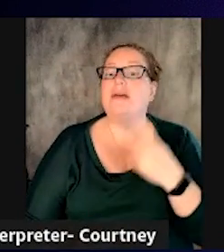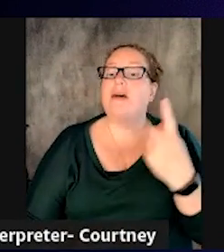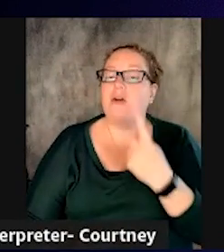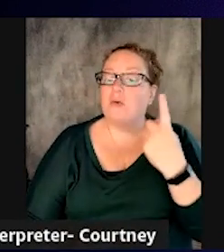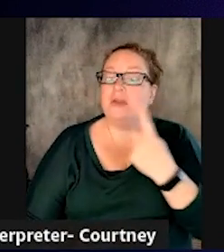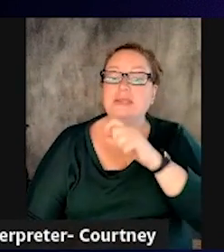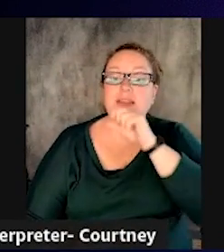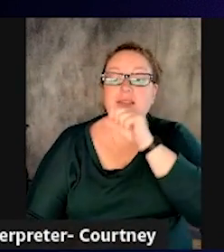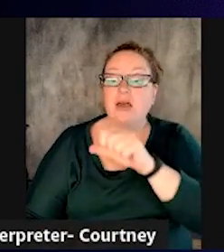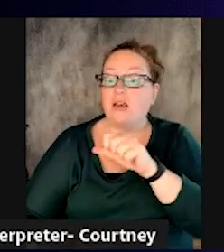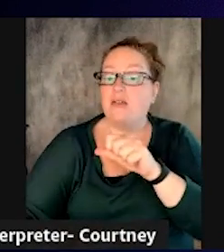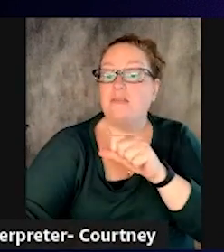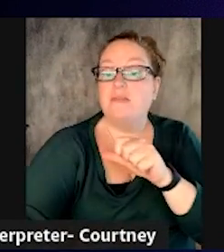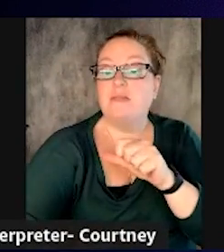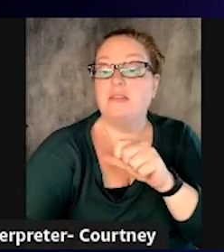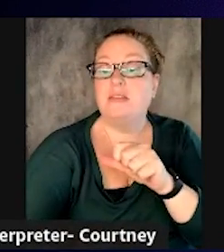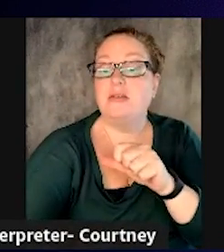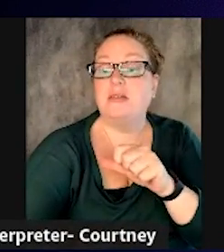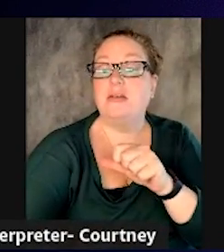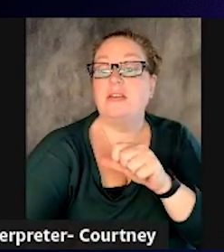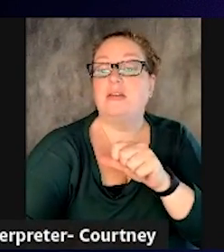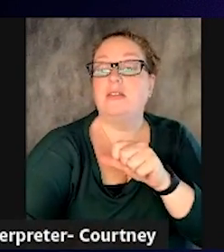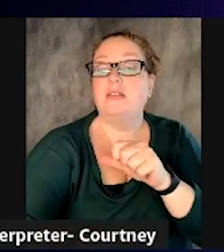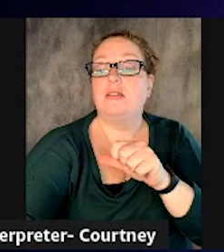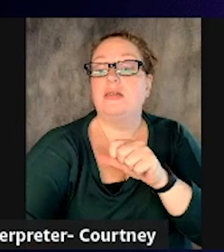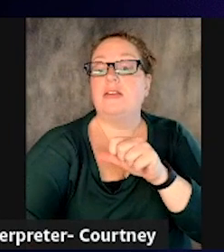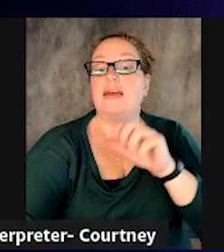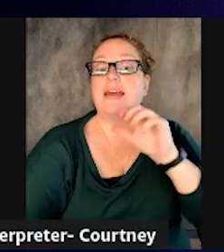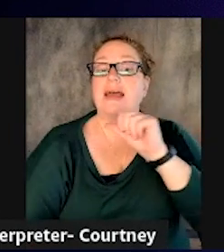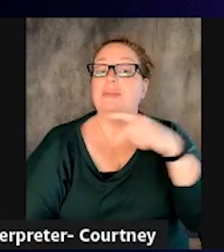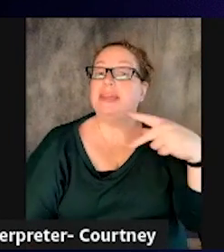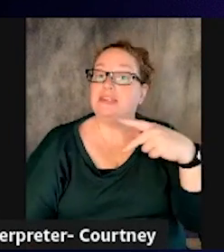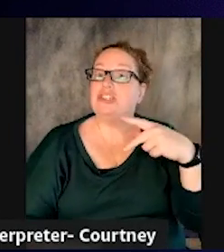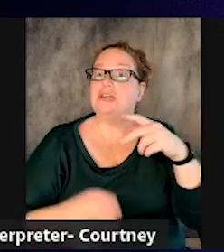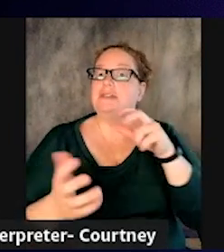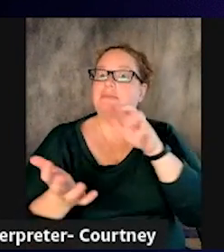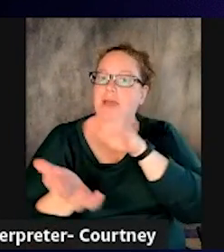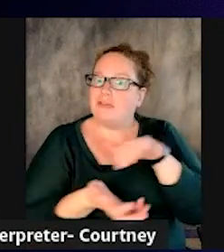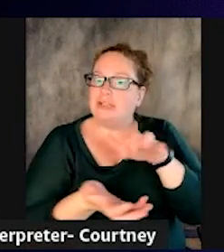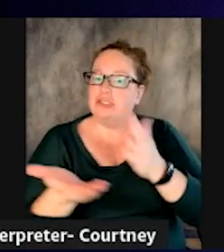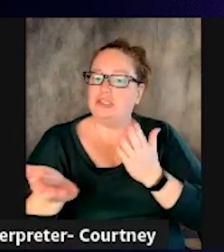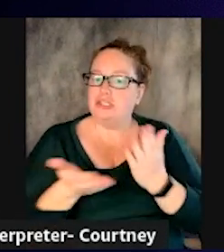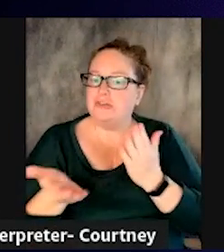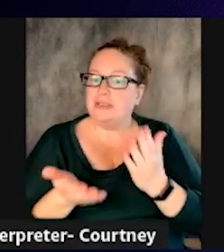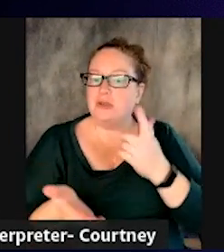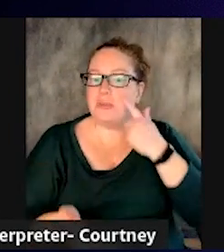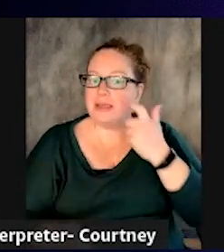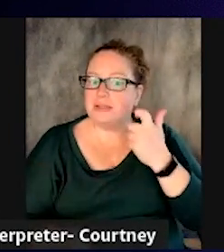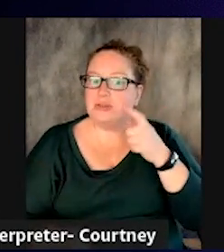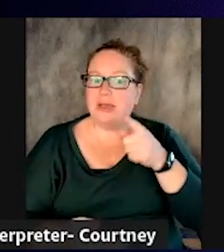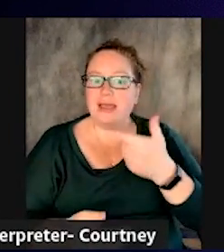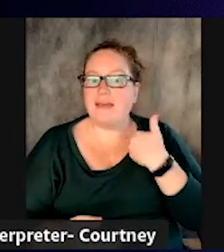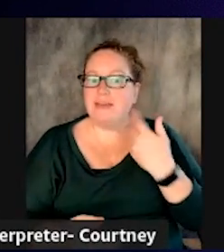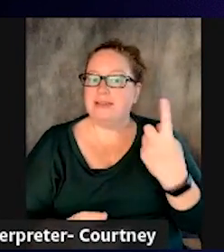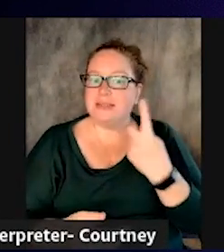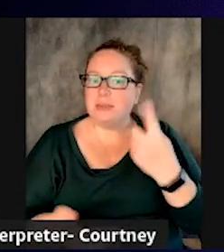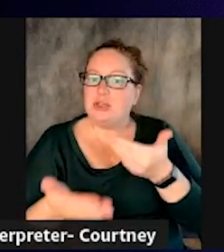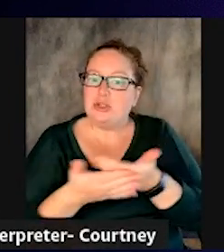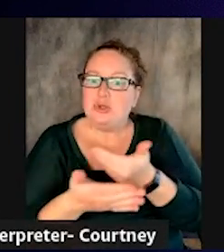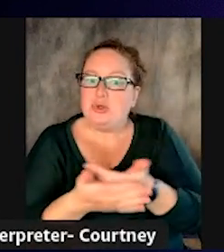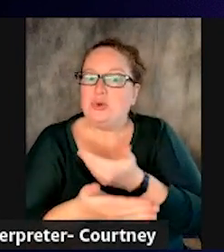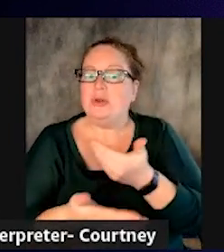the area of application migration service. So the fact that you've got some new stuff to talk about, I would love it if you could share what you've been working